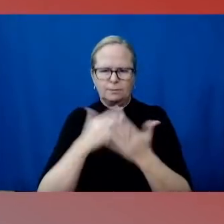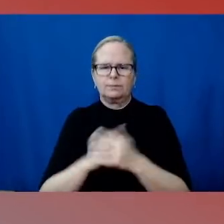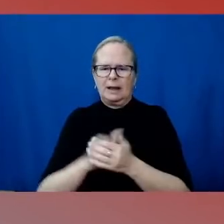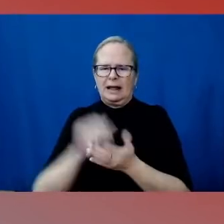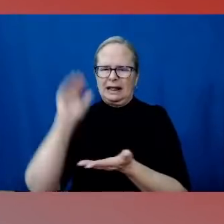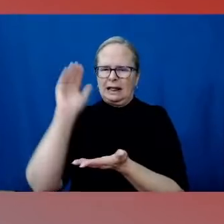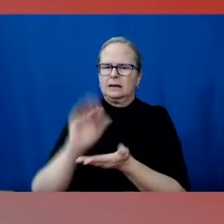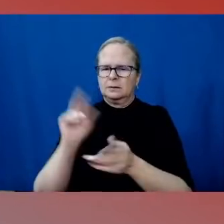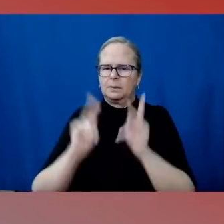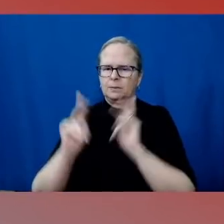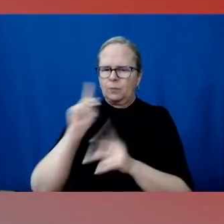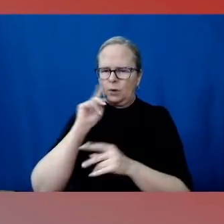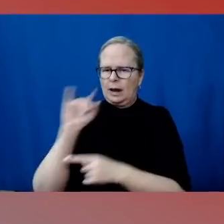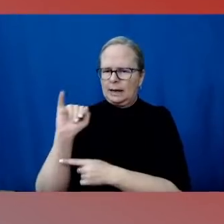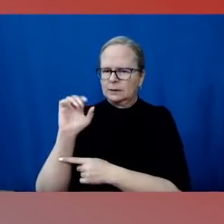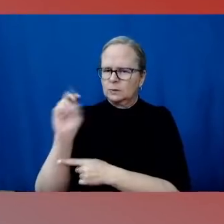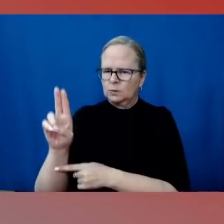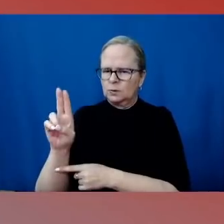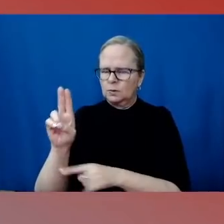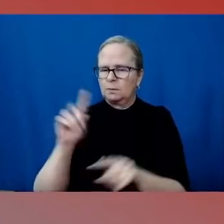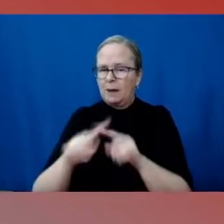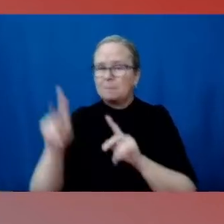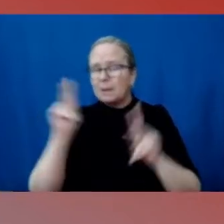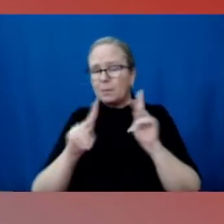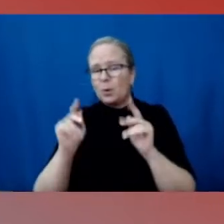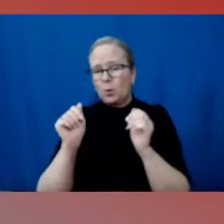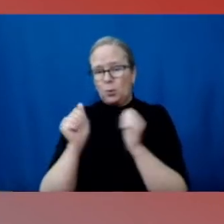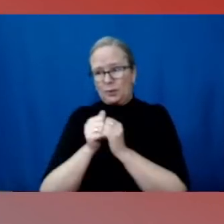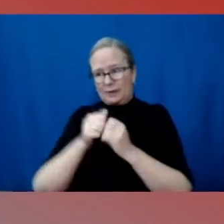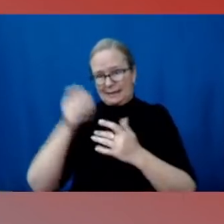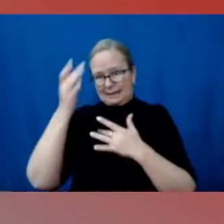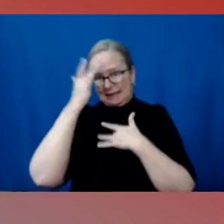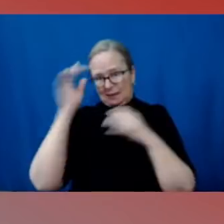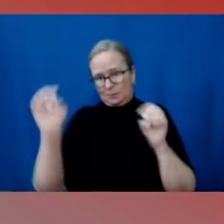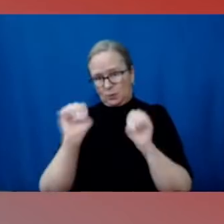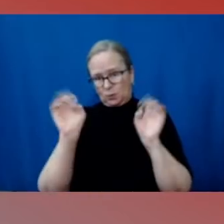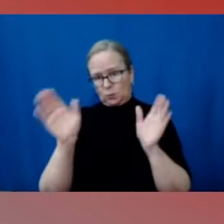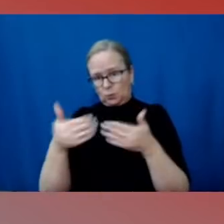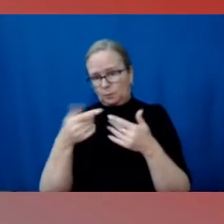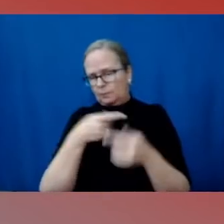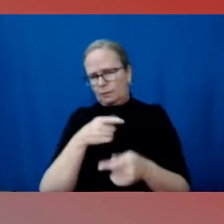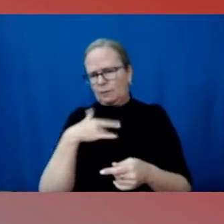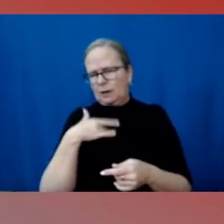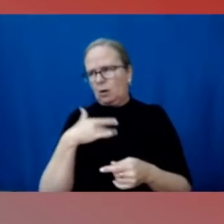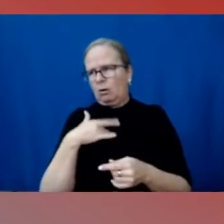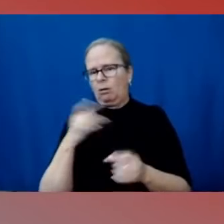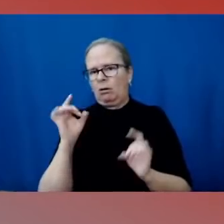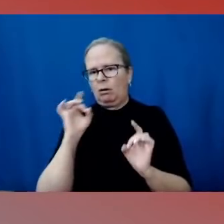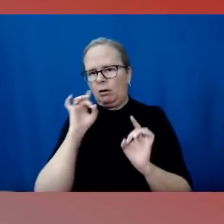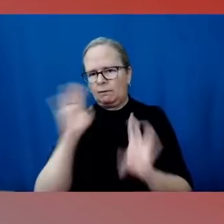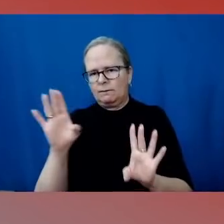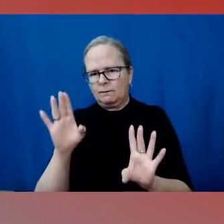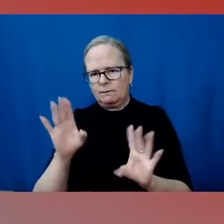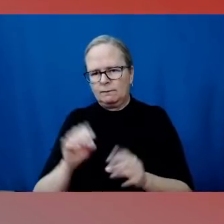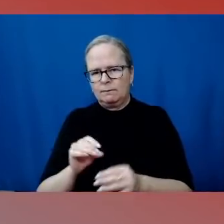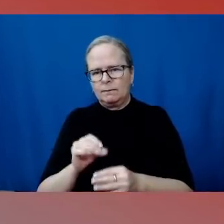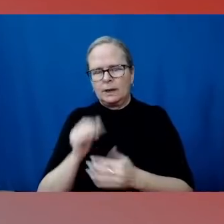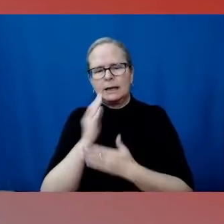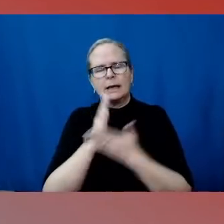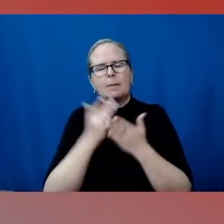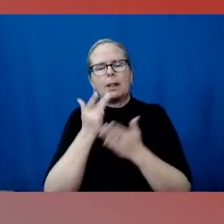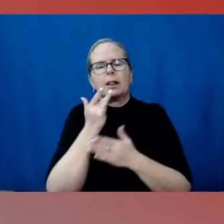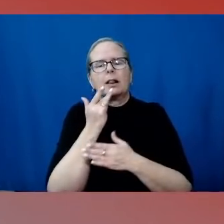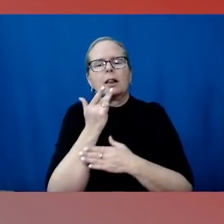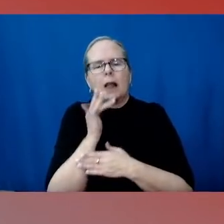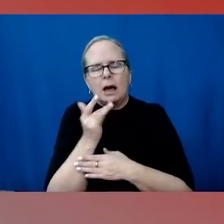but the people that come into emergency they feel terrible. Sure, there's some lucky people out there that get mild cold symptoms,